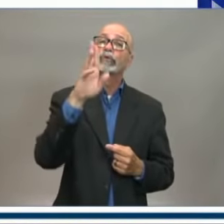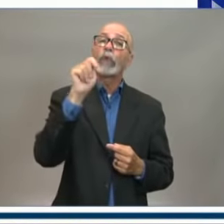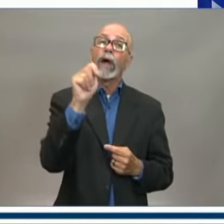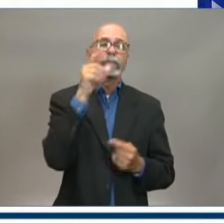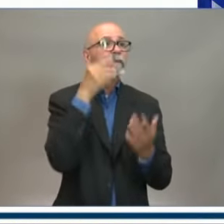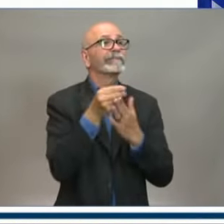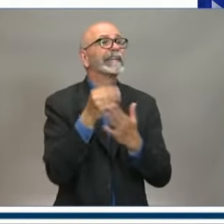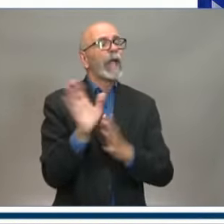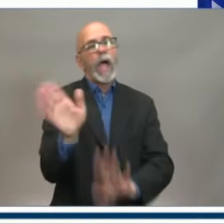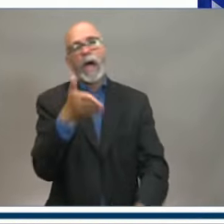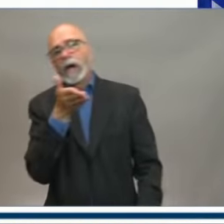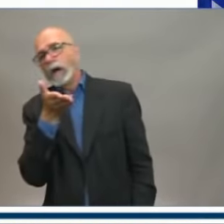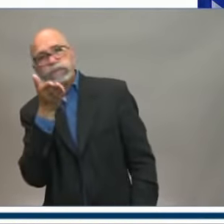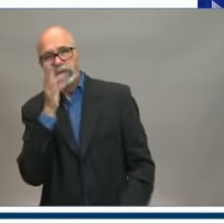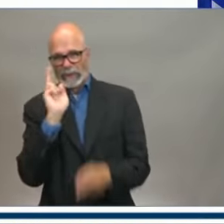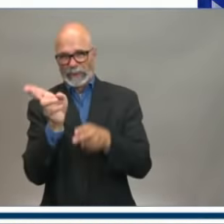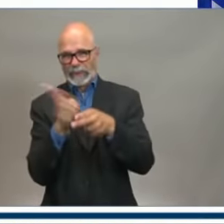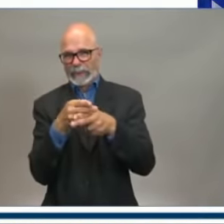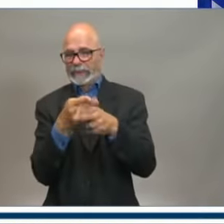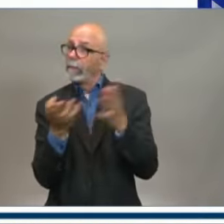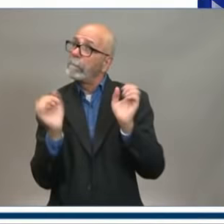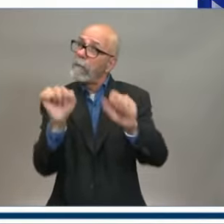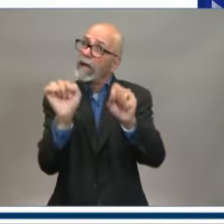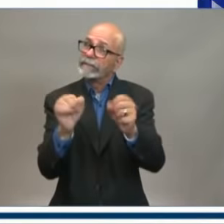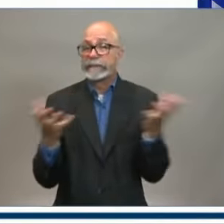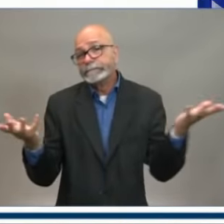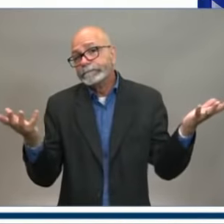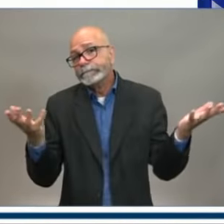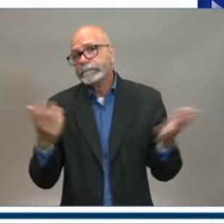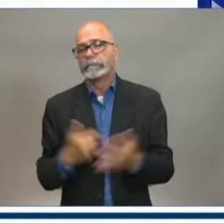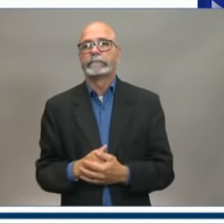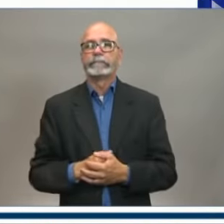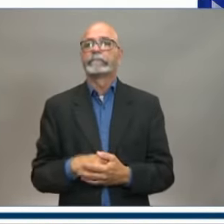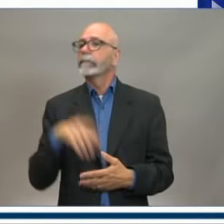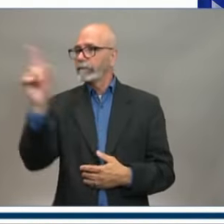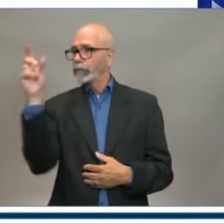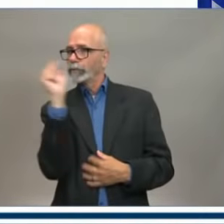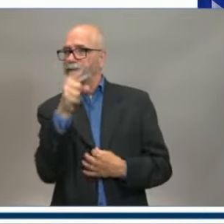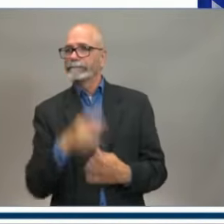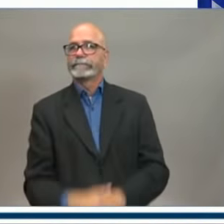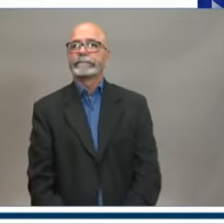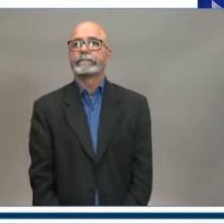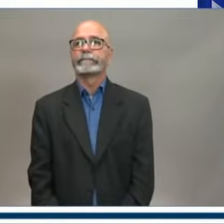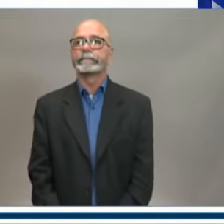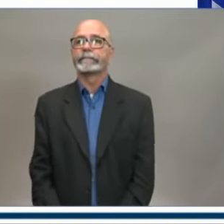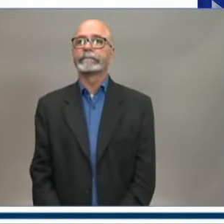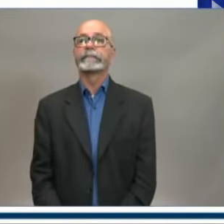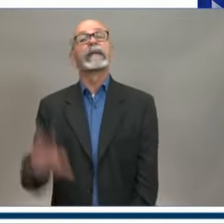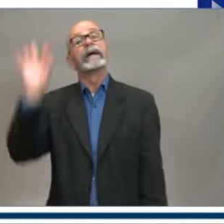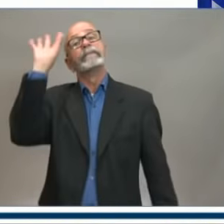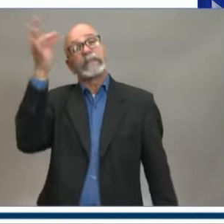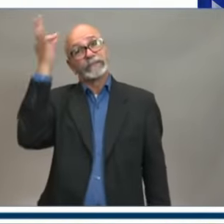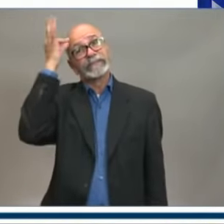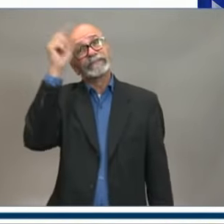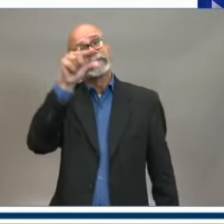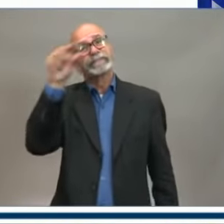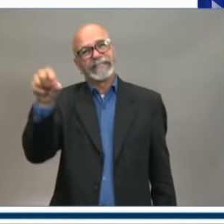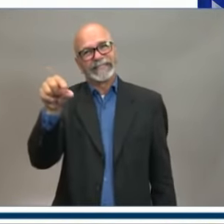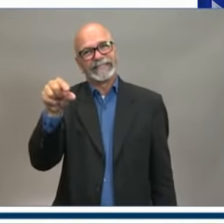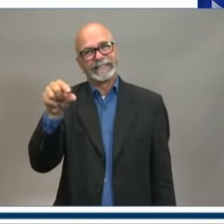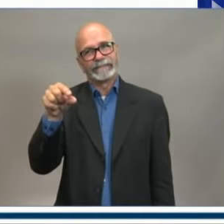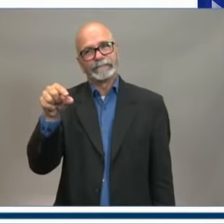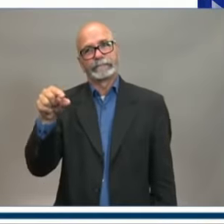please. While I have the opportunity, the federal government has transferred the land it owns at Owl's Head to Environment and Climate Change Canada